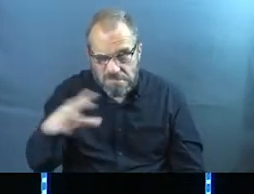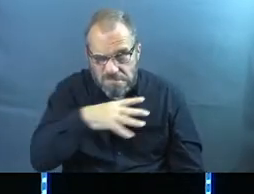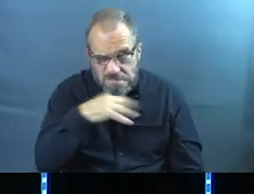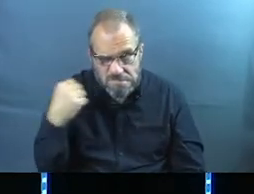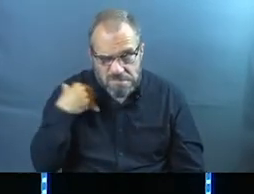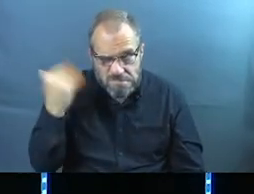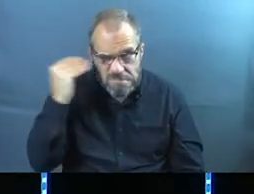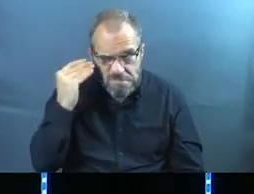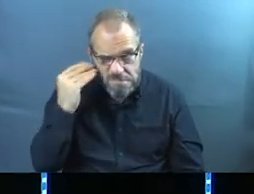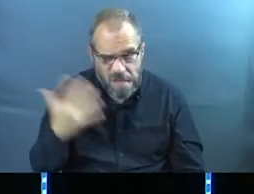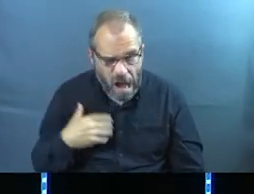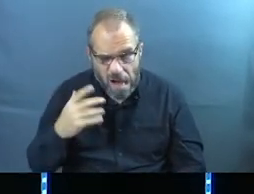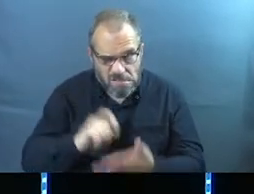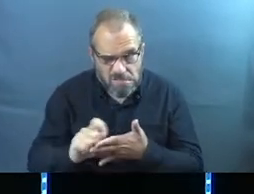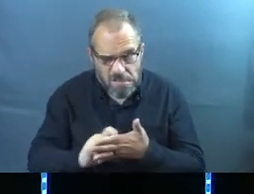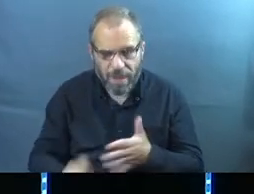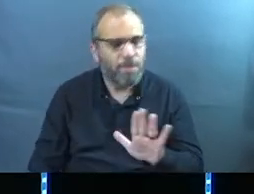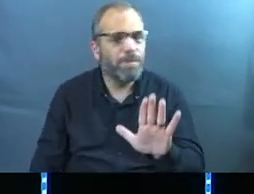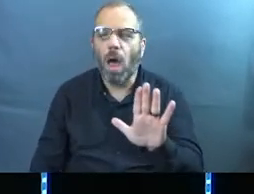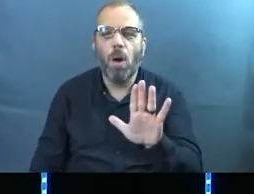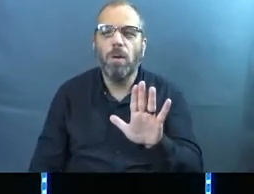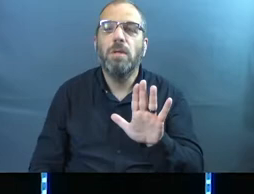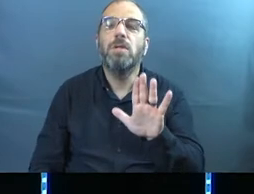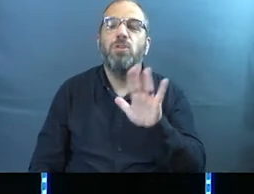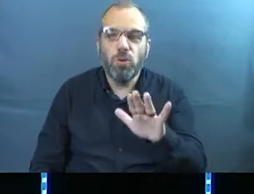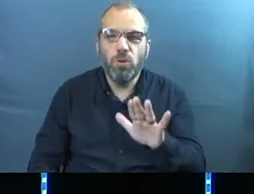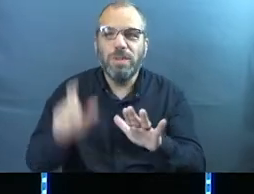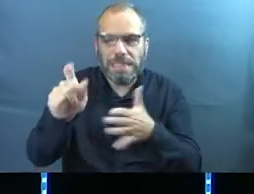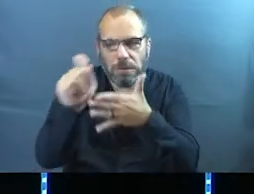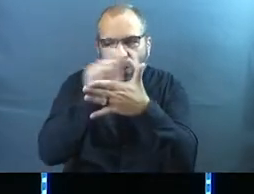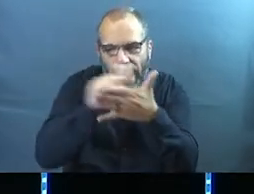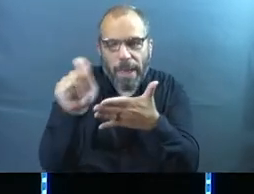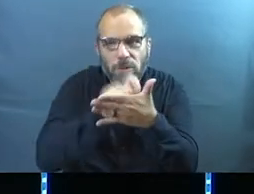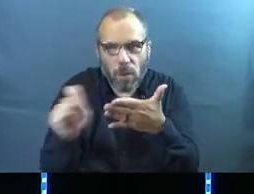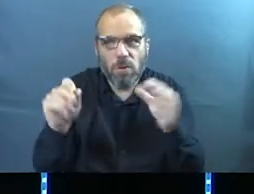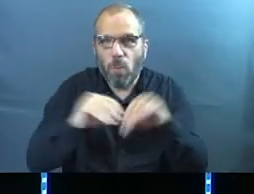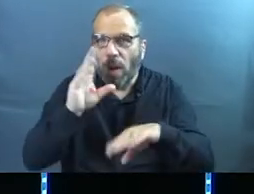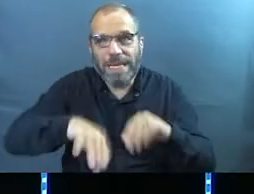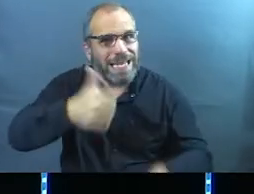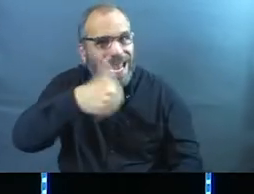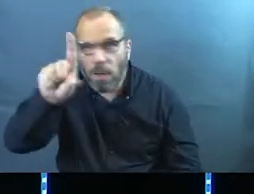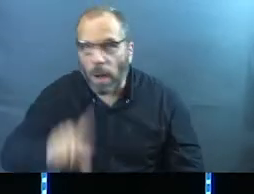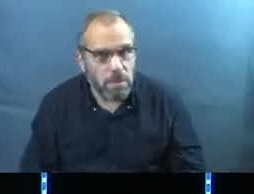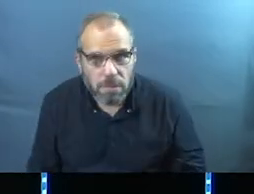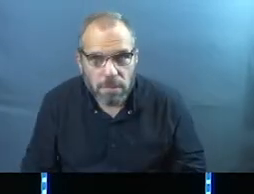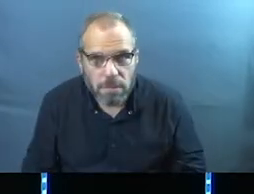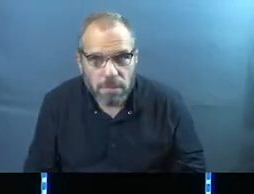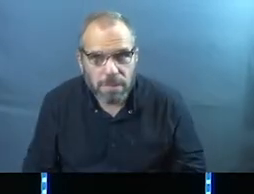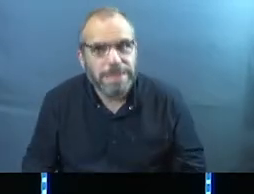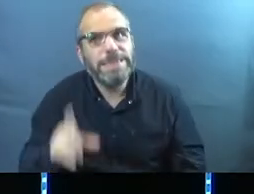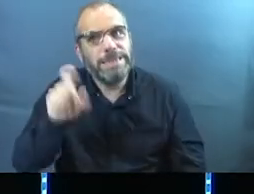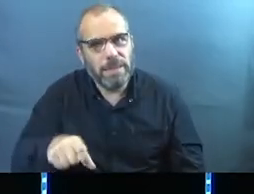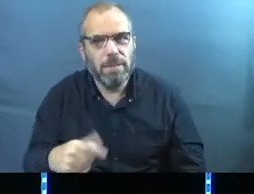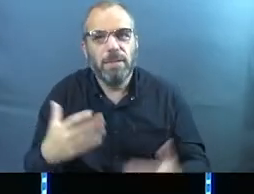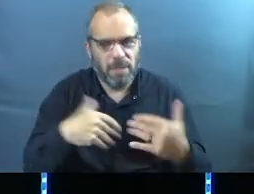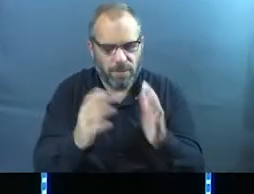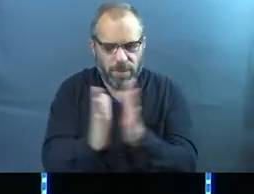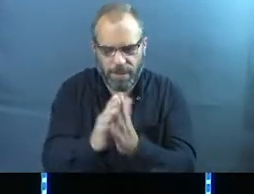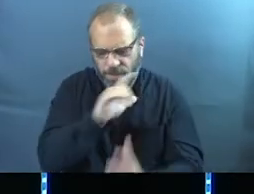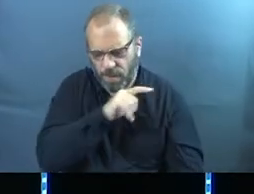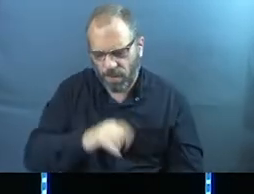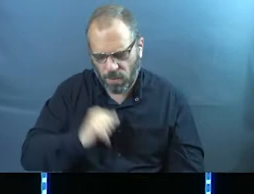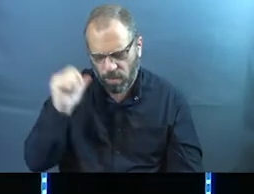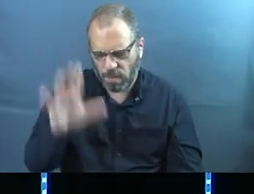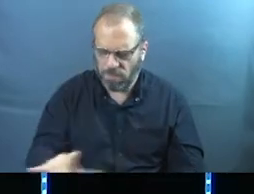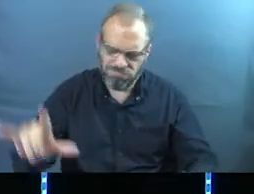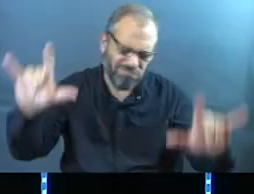this stuff, Pastor, I don't need to take notes. You need to take notes more than anybody. We all need to take them. Let's go ahead and pray. Lord God,